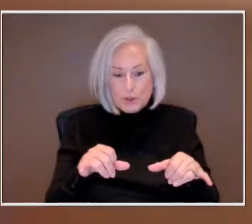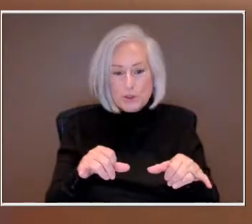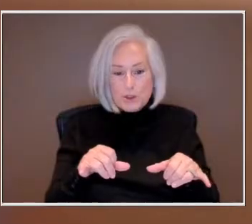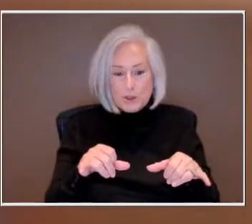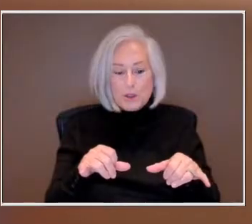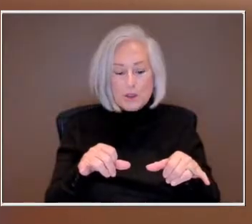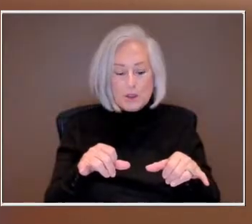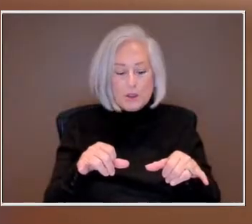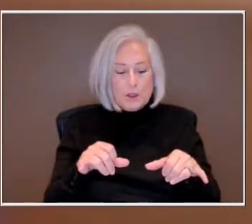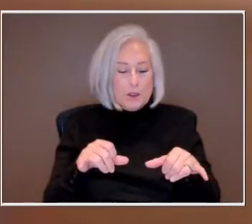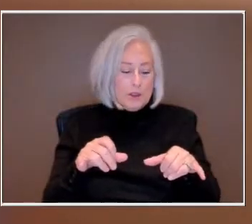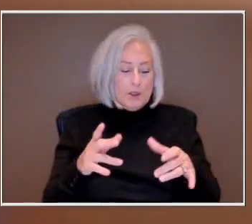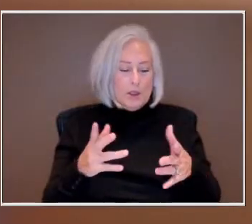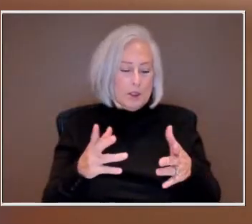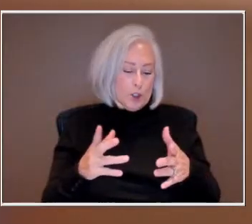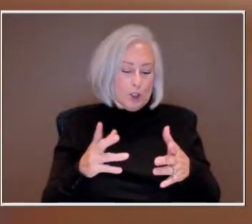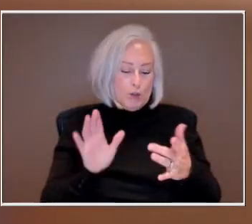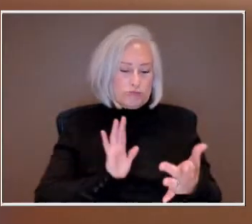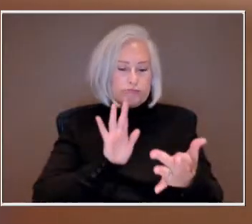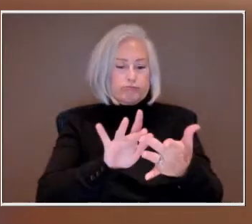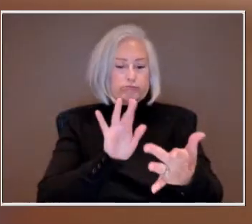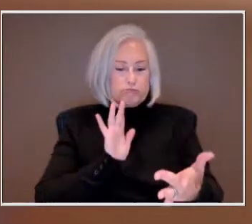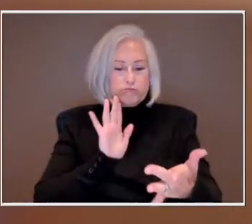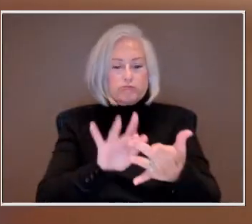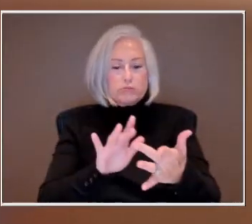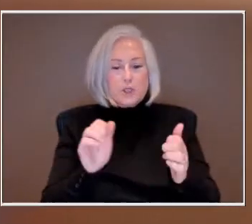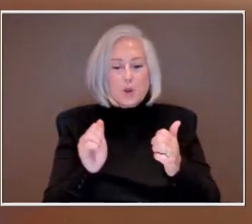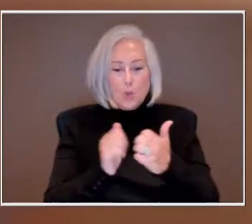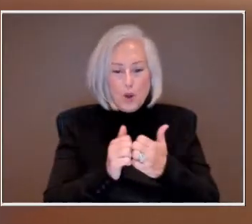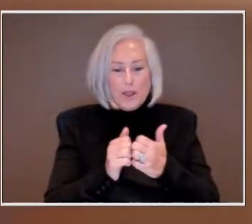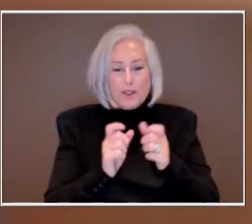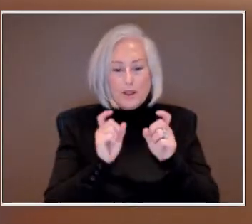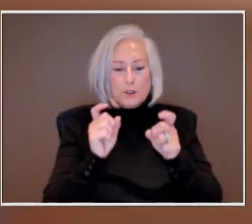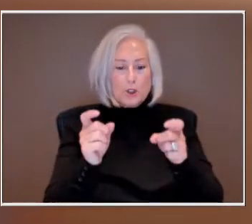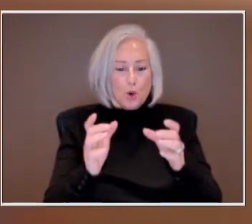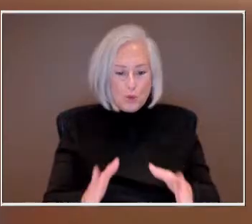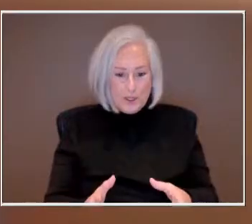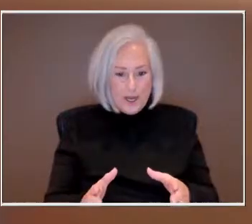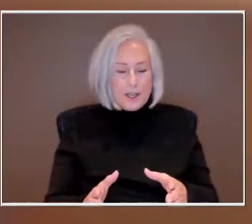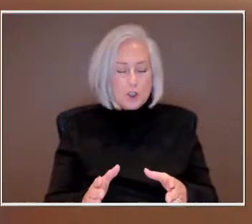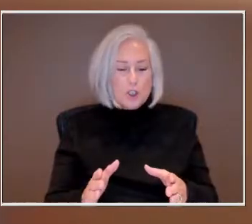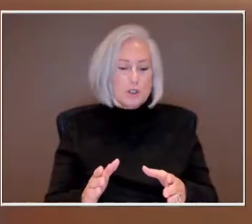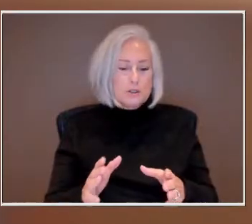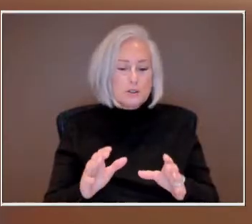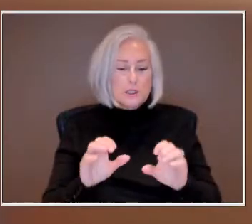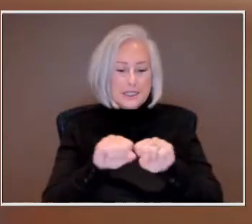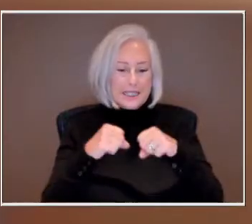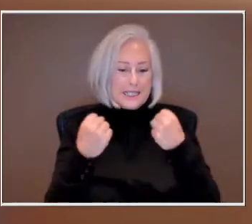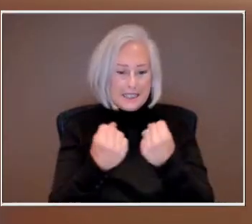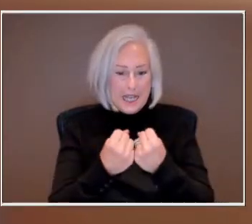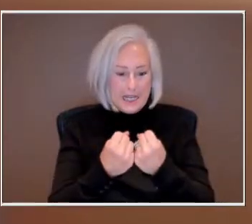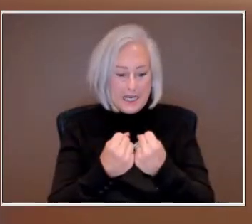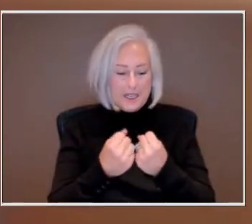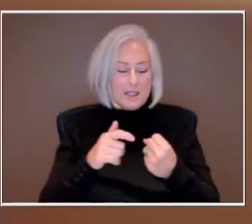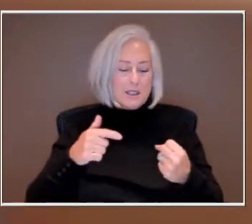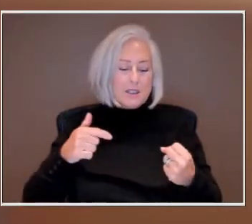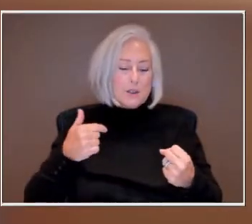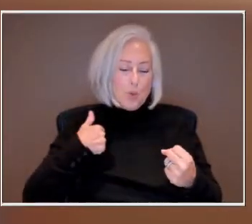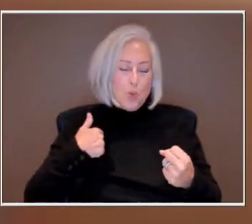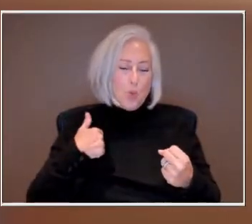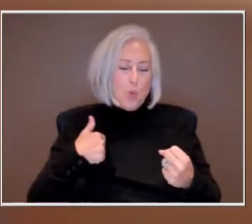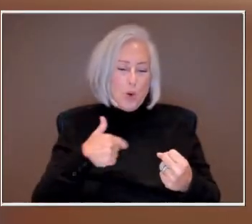societies, and that's coordinated by our organ procurement organization, our OPO. And so what they do is after a